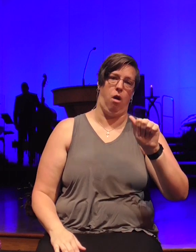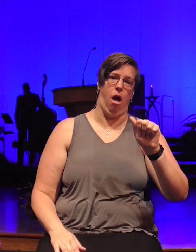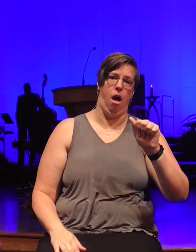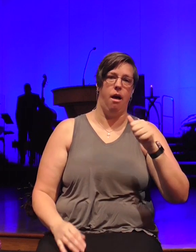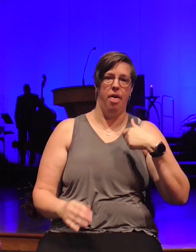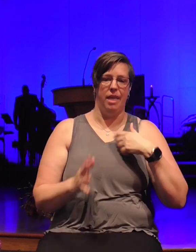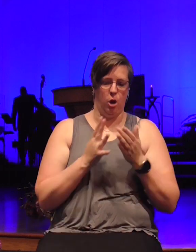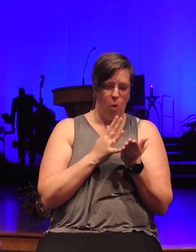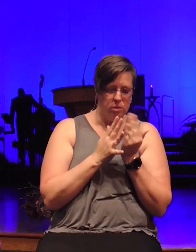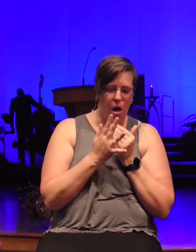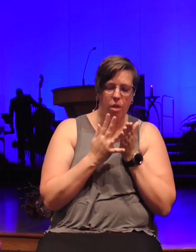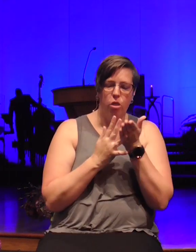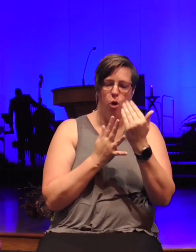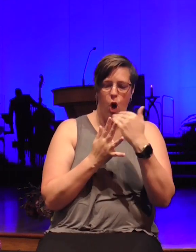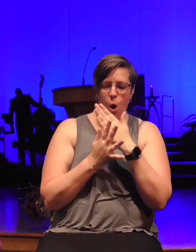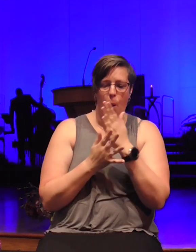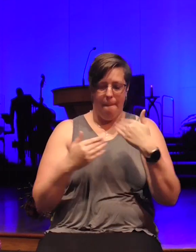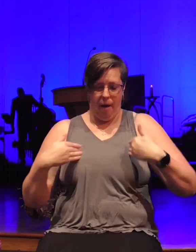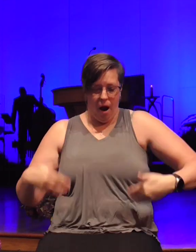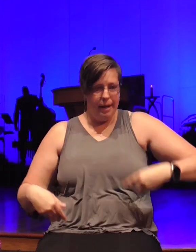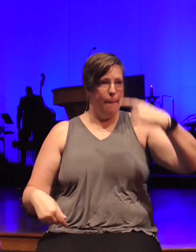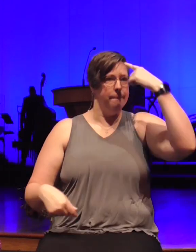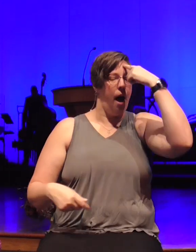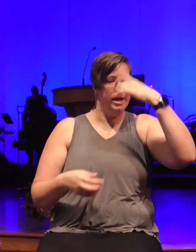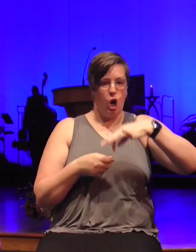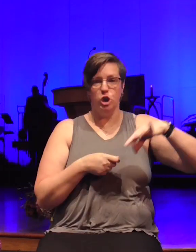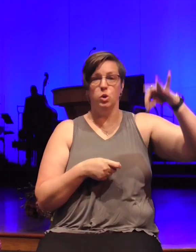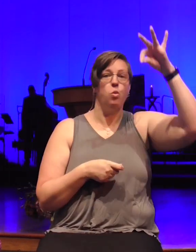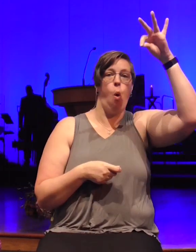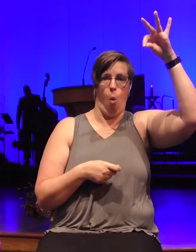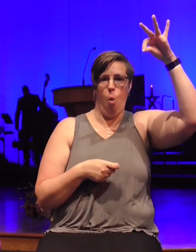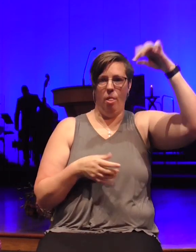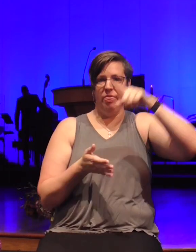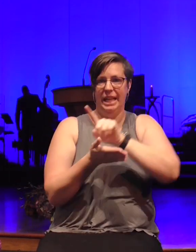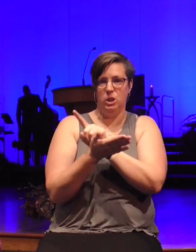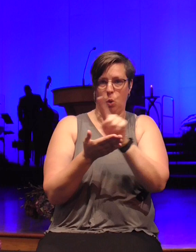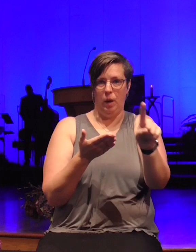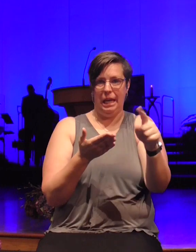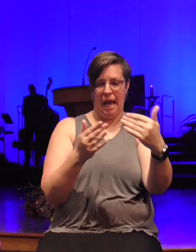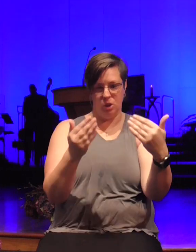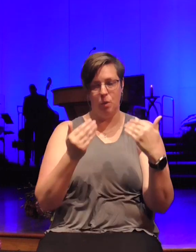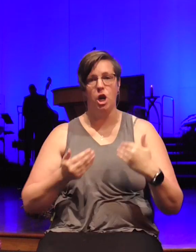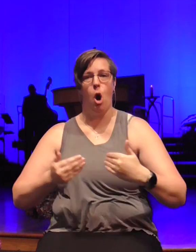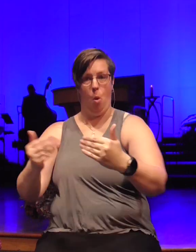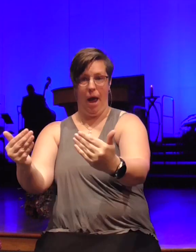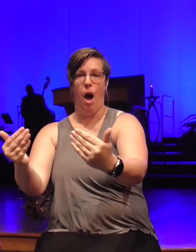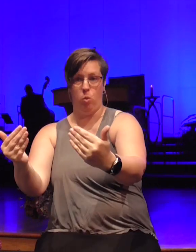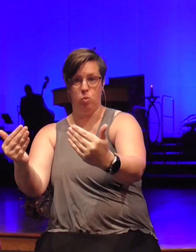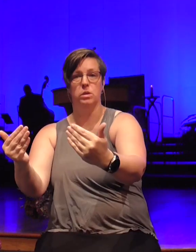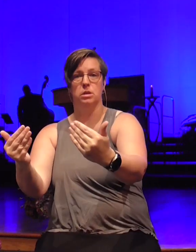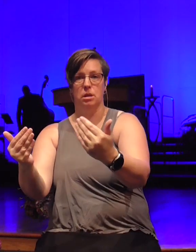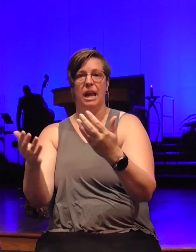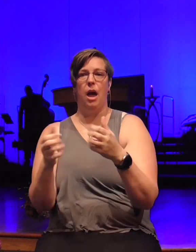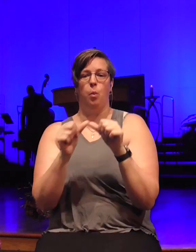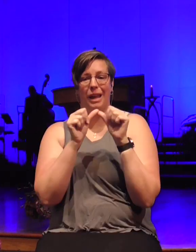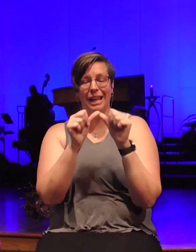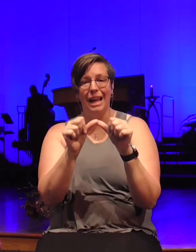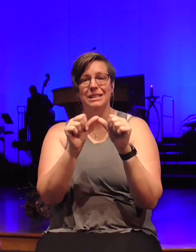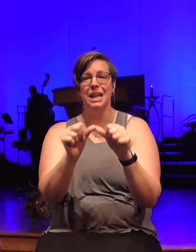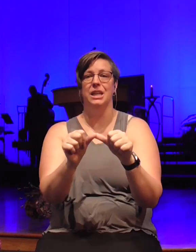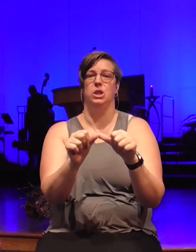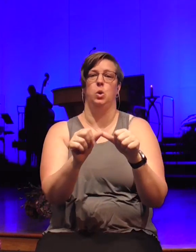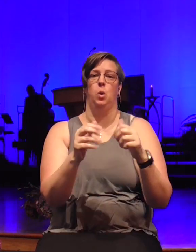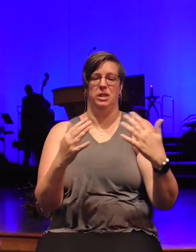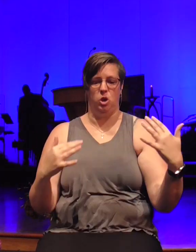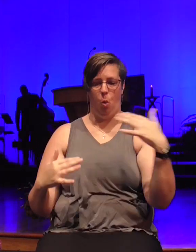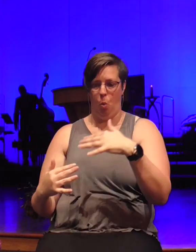our body, our mind, our soul, our essence this week as we go out from this place and continue to weave a